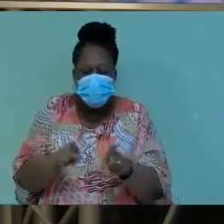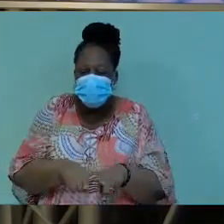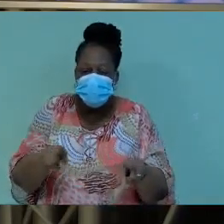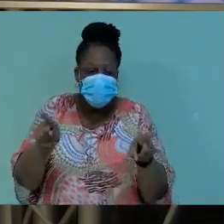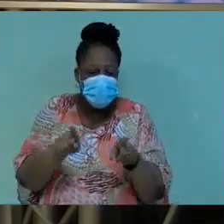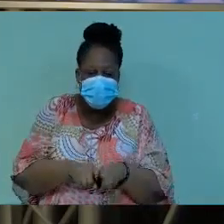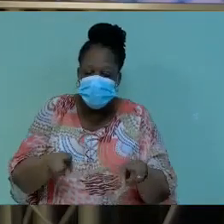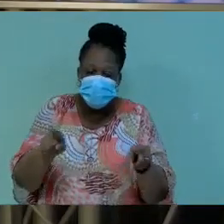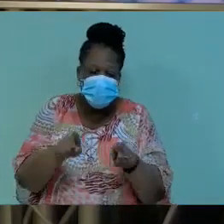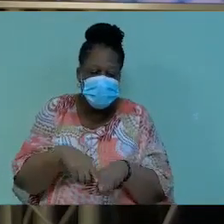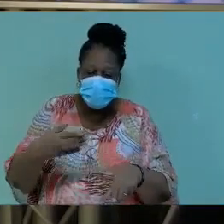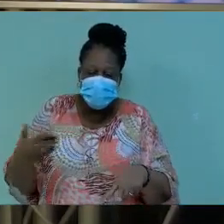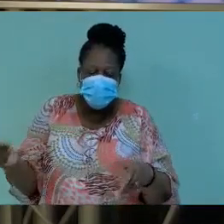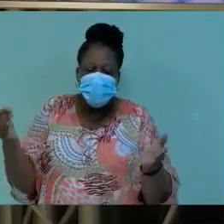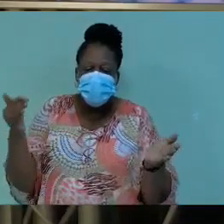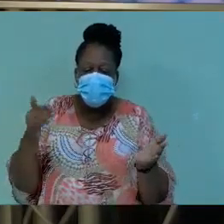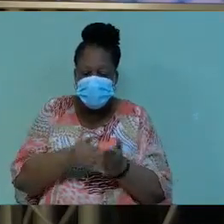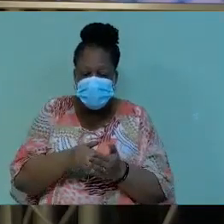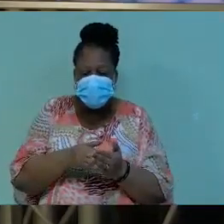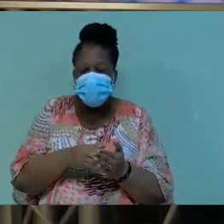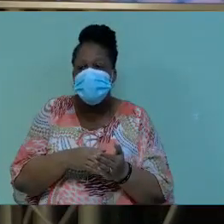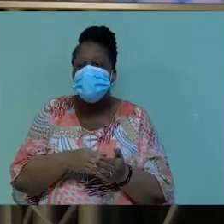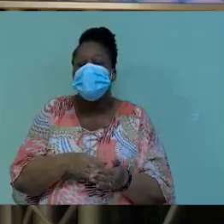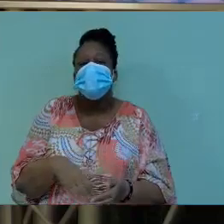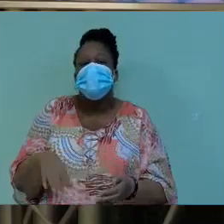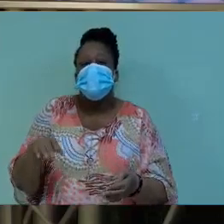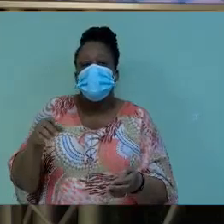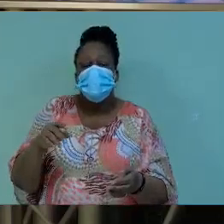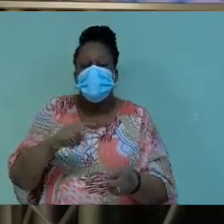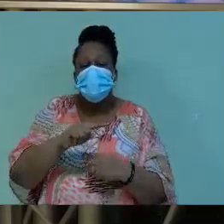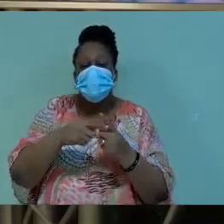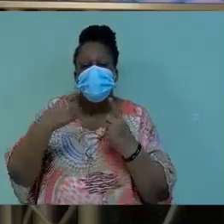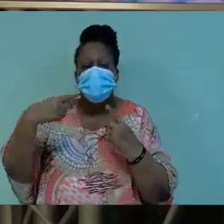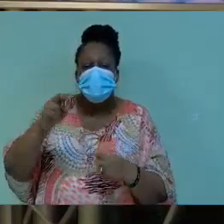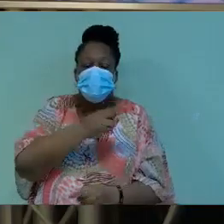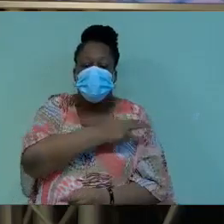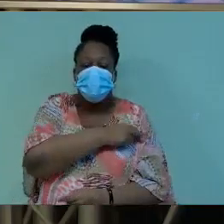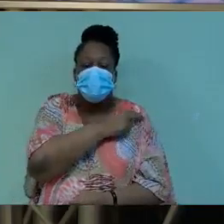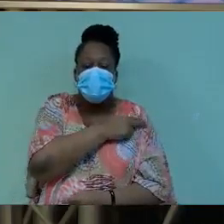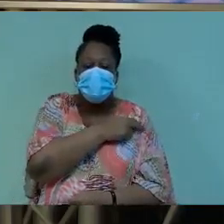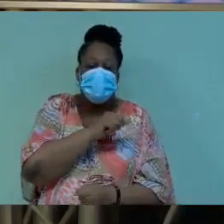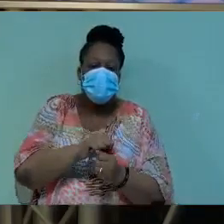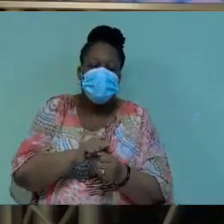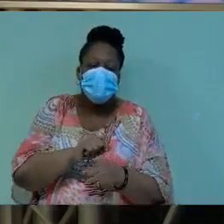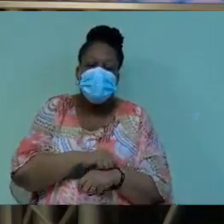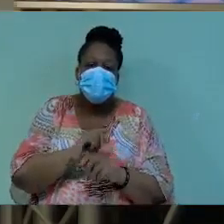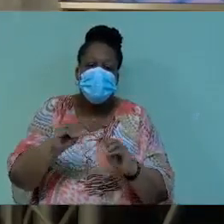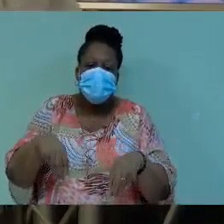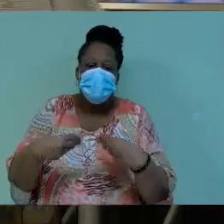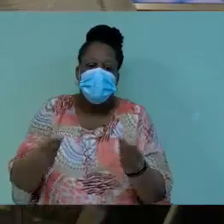details in a digital data bank would be greatly appreciated. Ms. Blanchard.